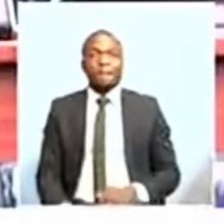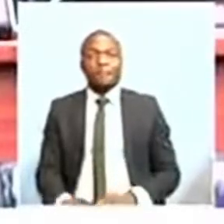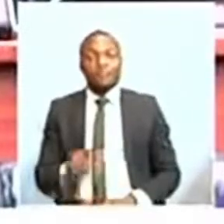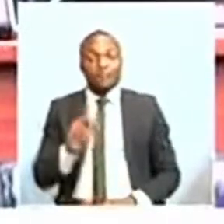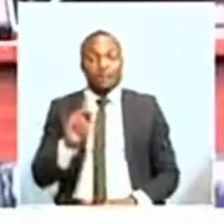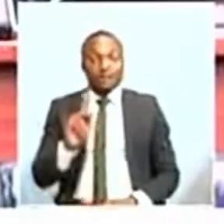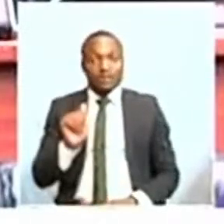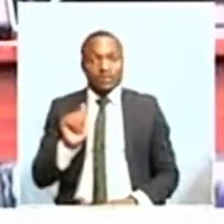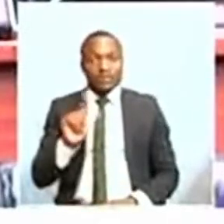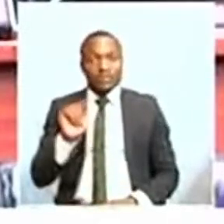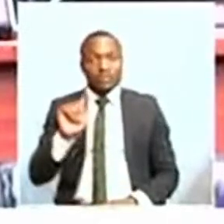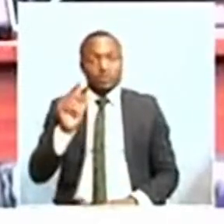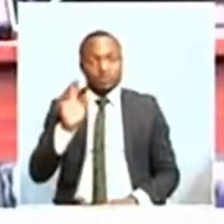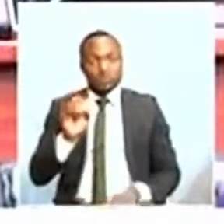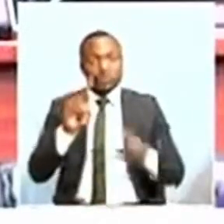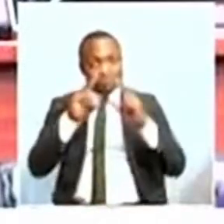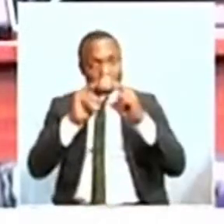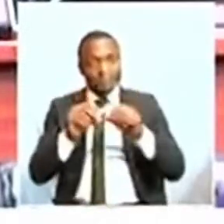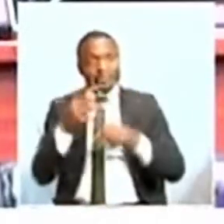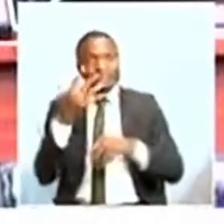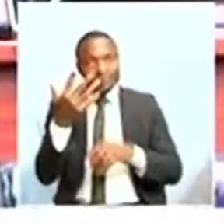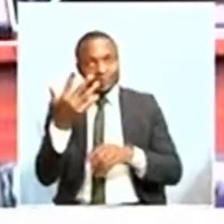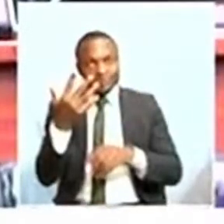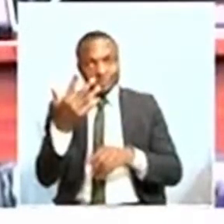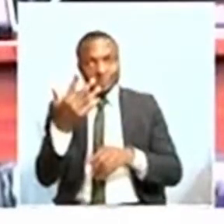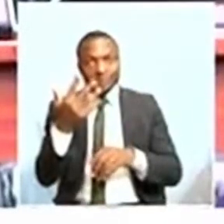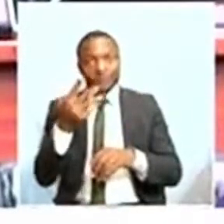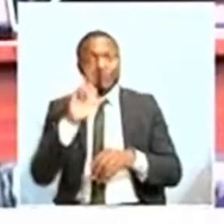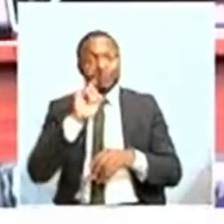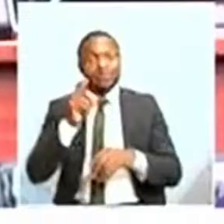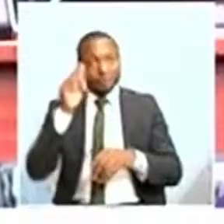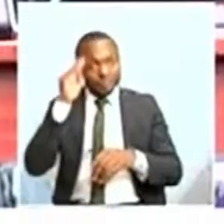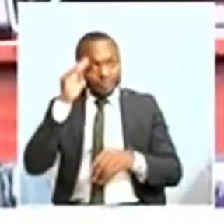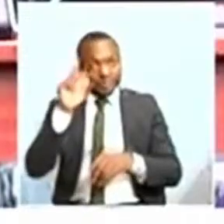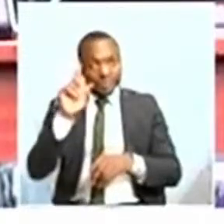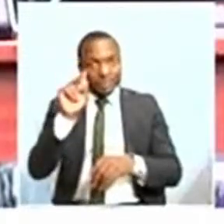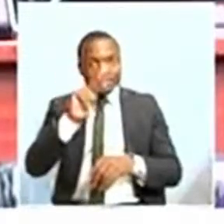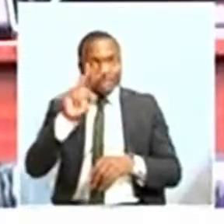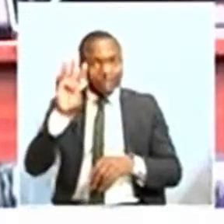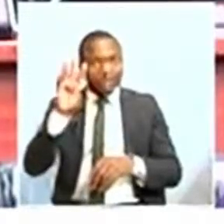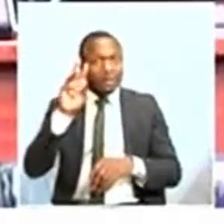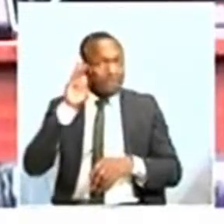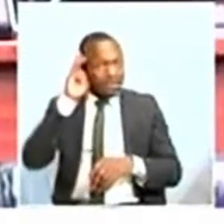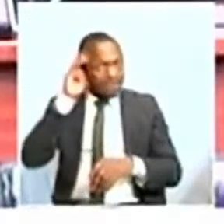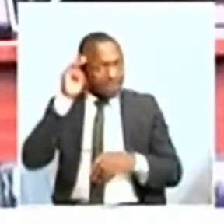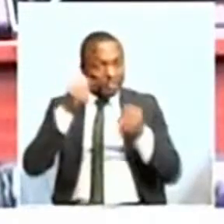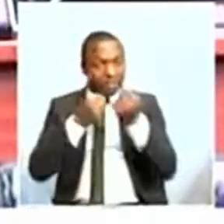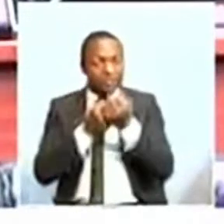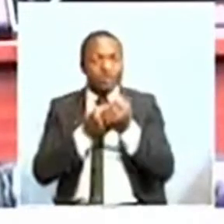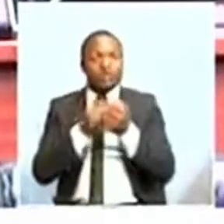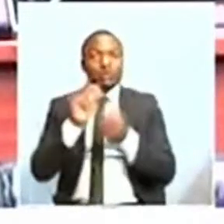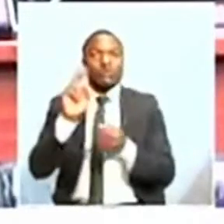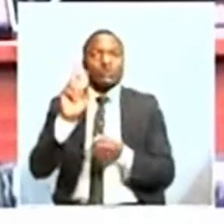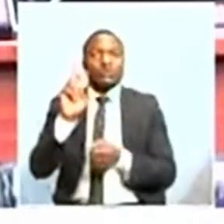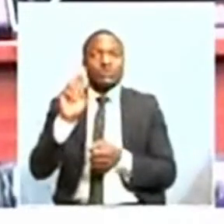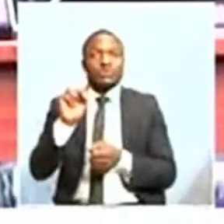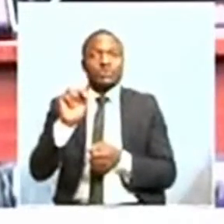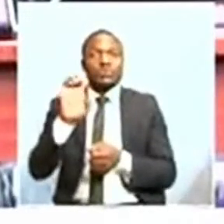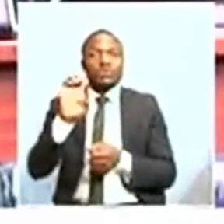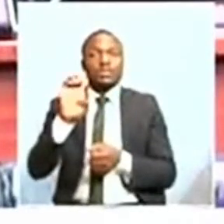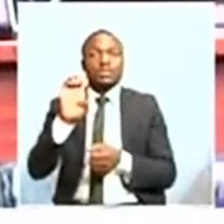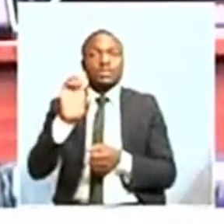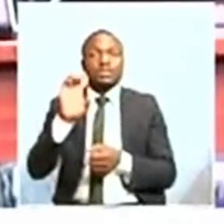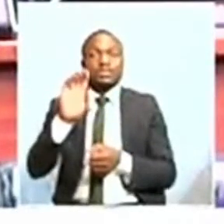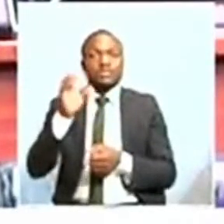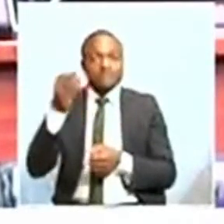Katangalika/Kalindo Village. 5. It must also be noted that in 2024, the Ministry with support from UNICEF successfully